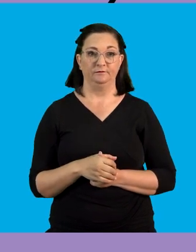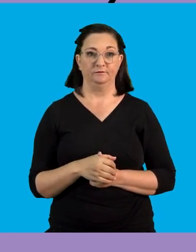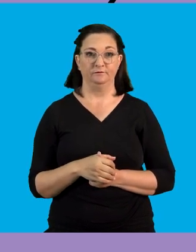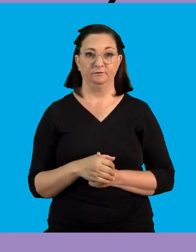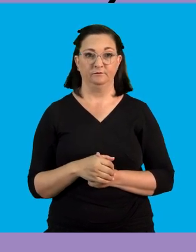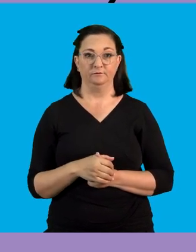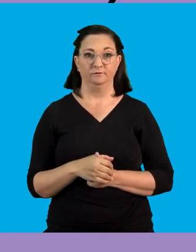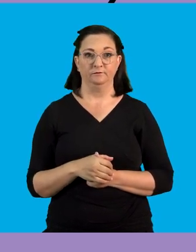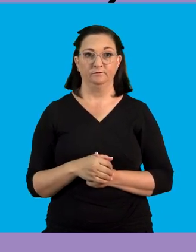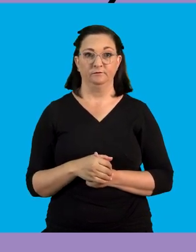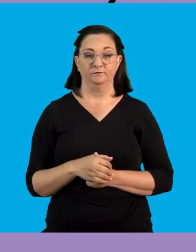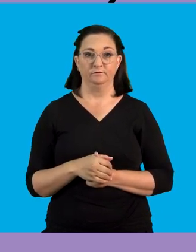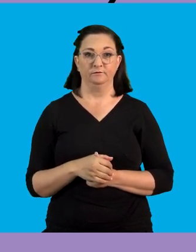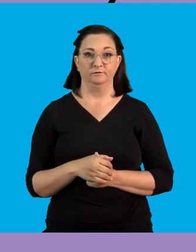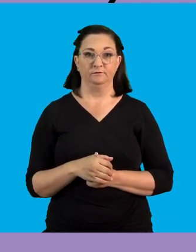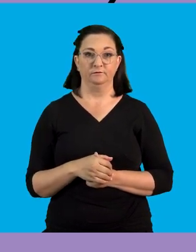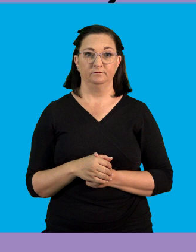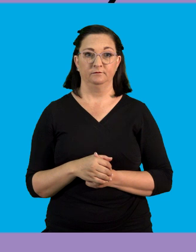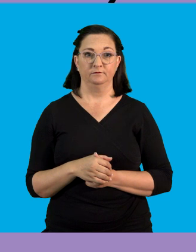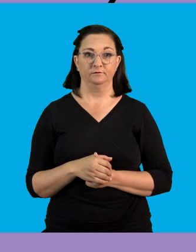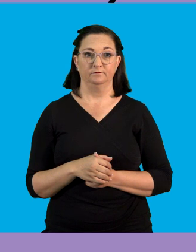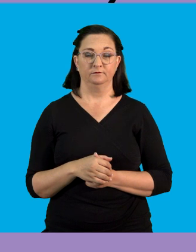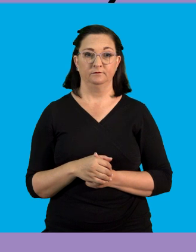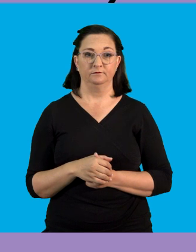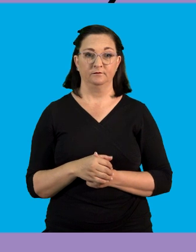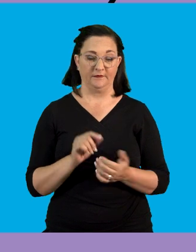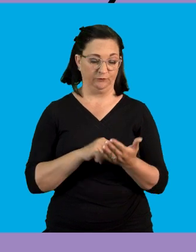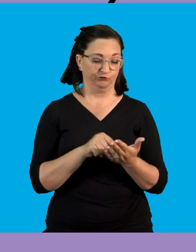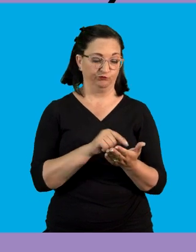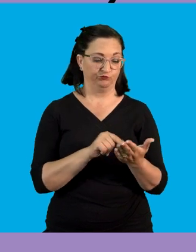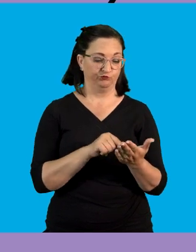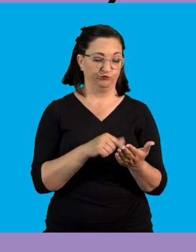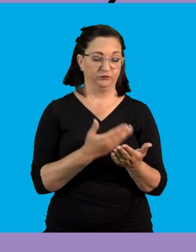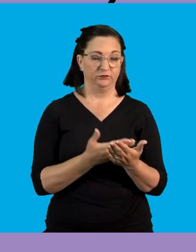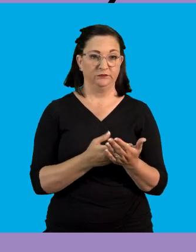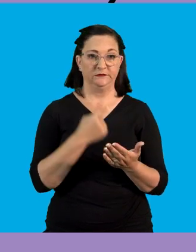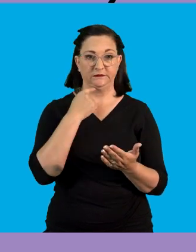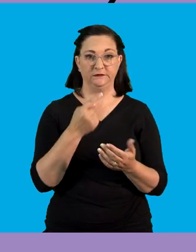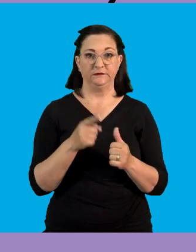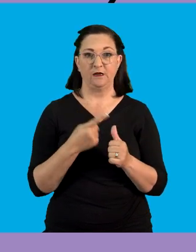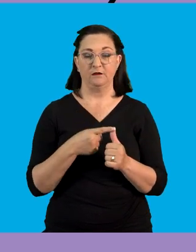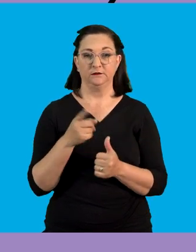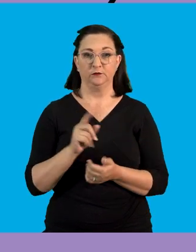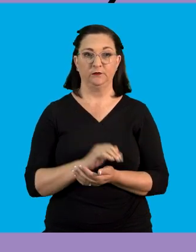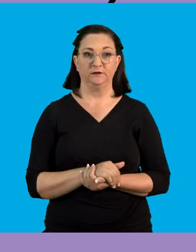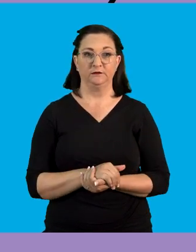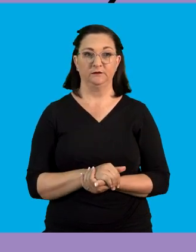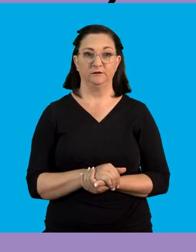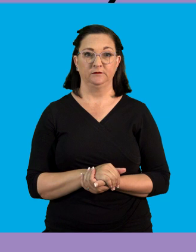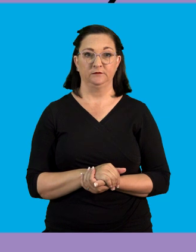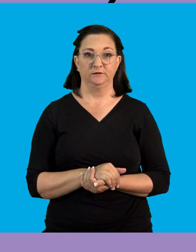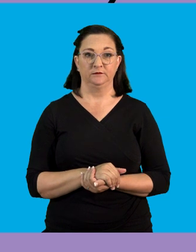6 multiplied by 180 degrees. And let's press that in our calculator. 6 multiplied